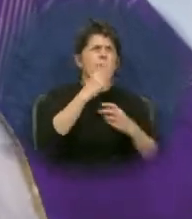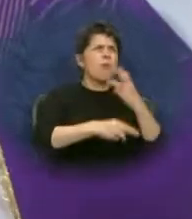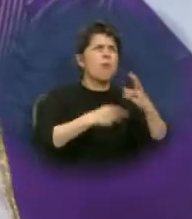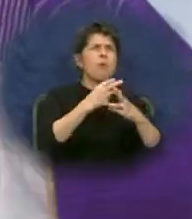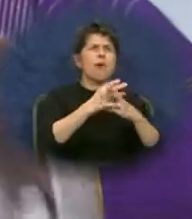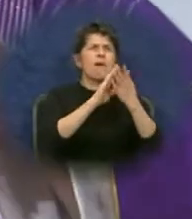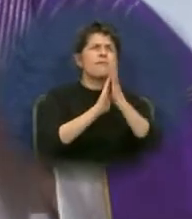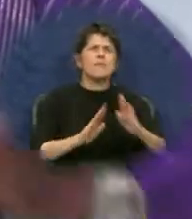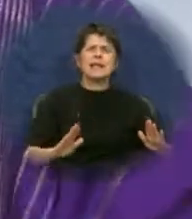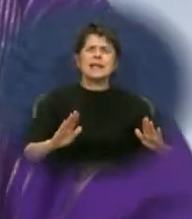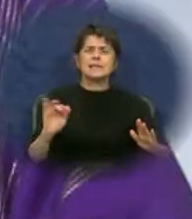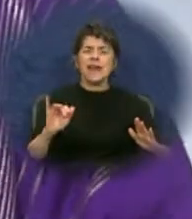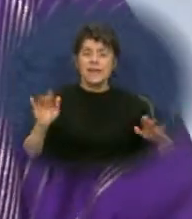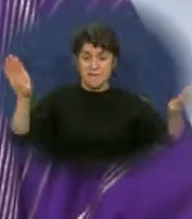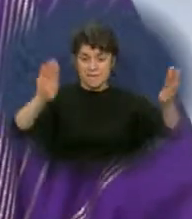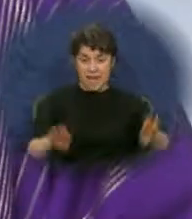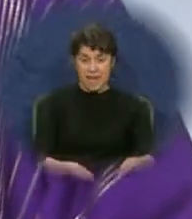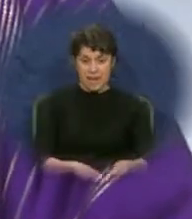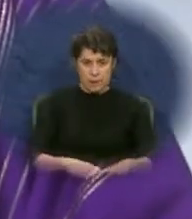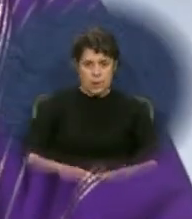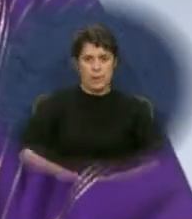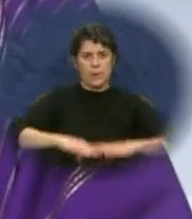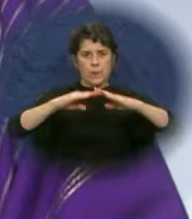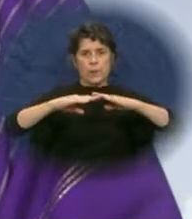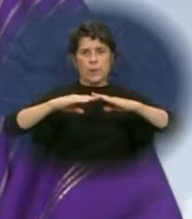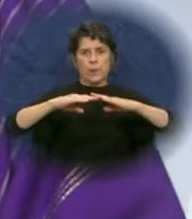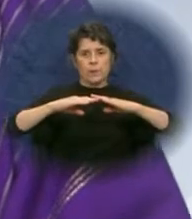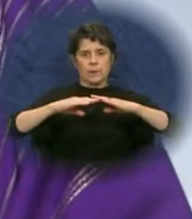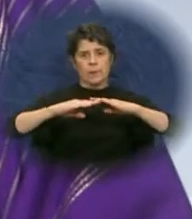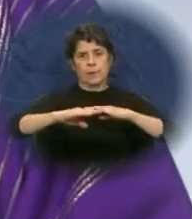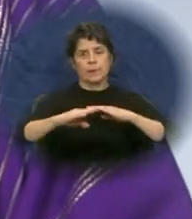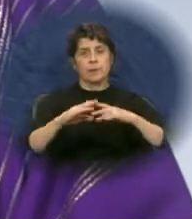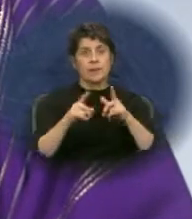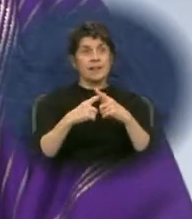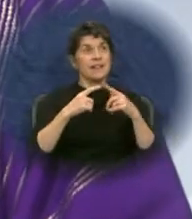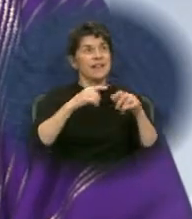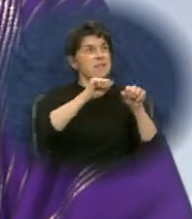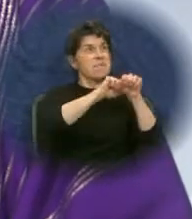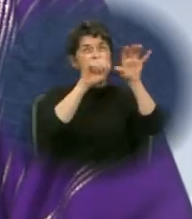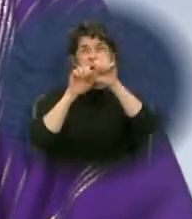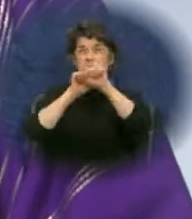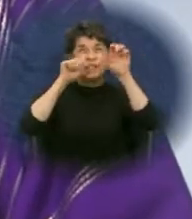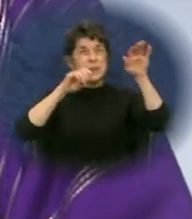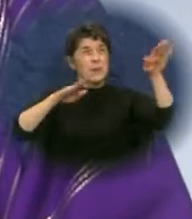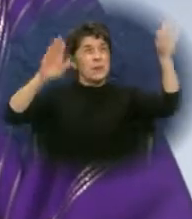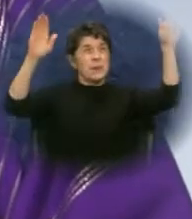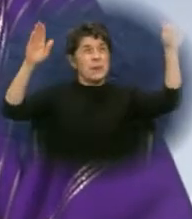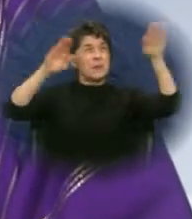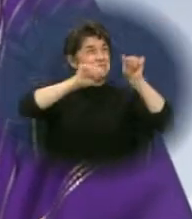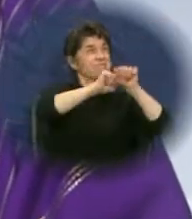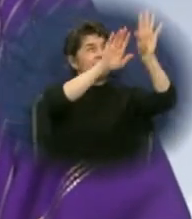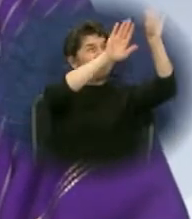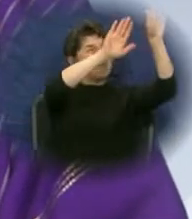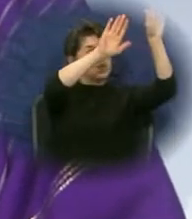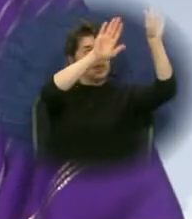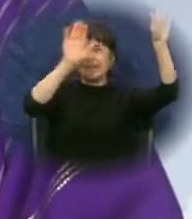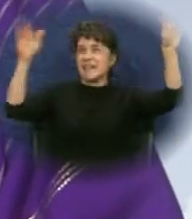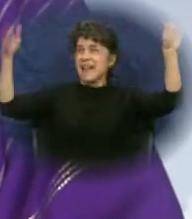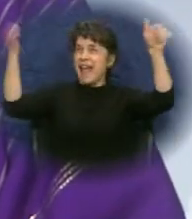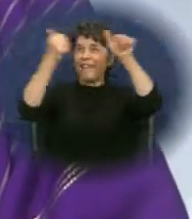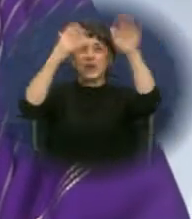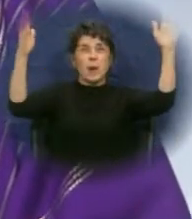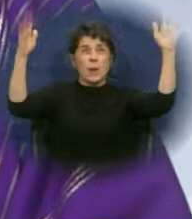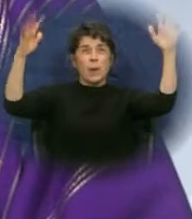filled in and mountains leveled, is that anything that would be an obstacle and all things would be of equal would come